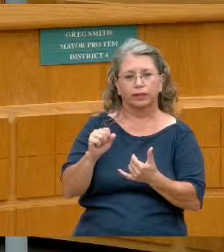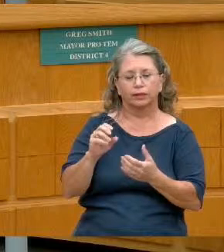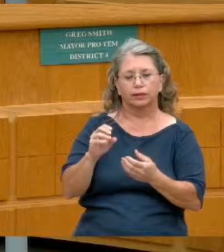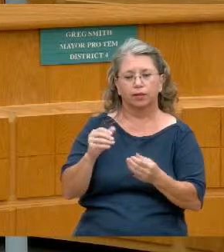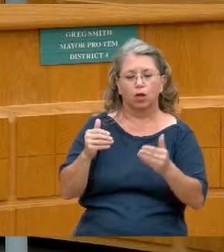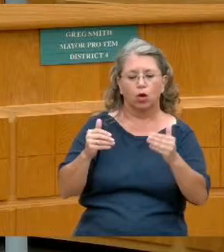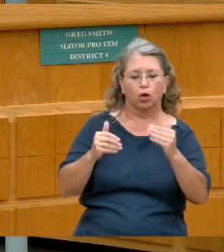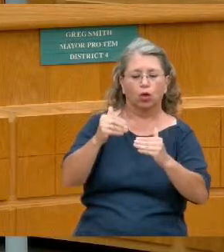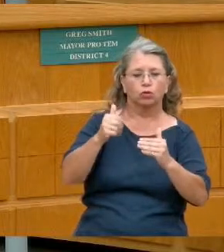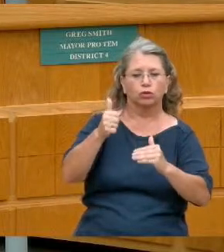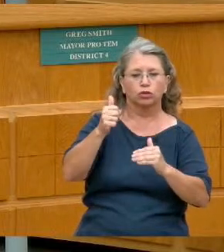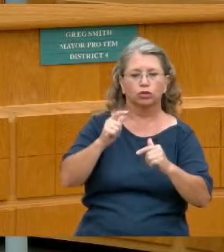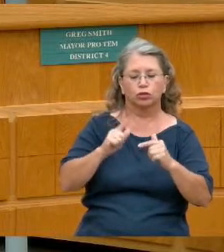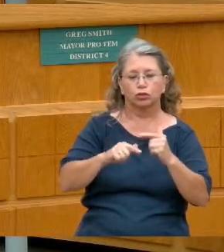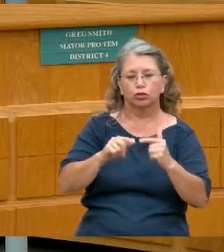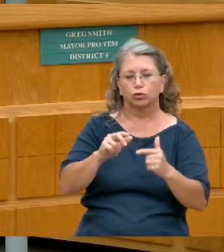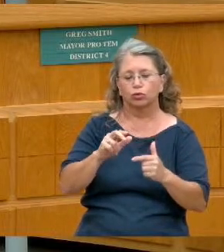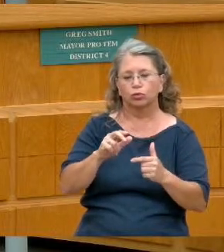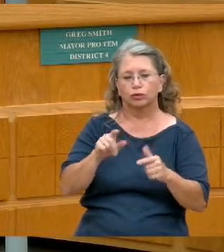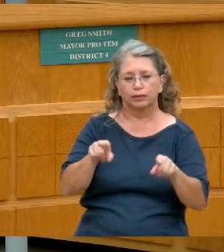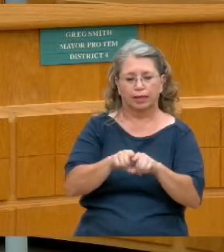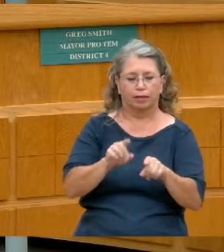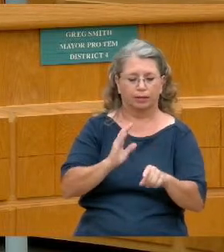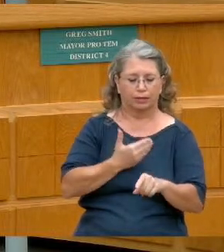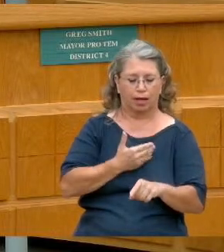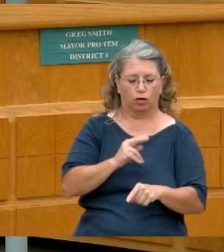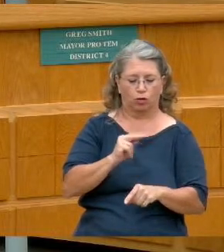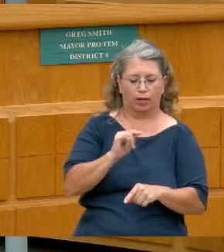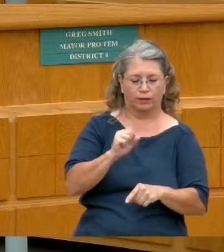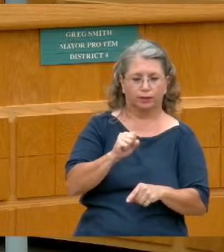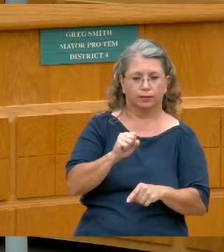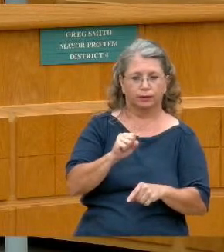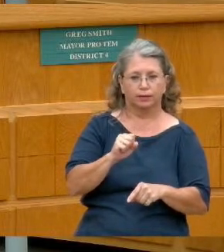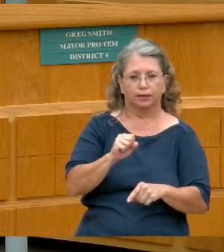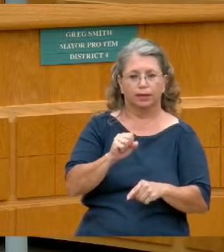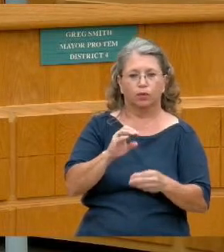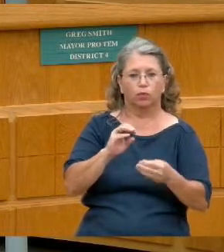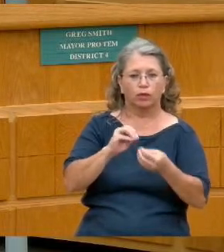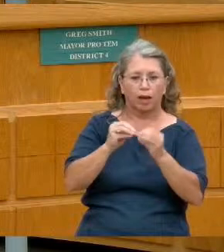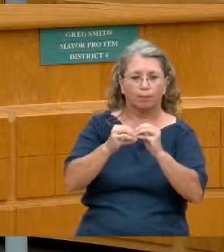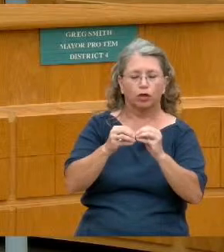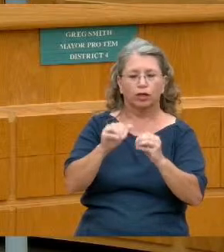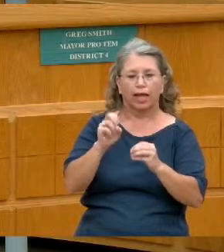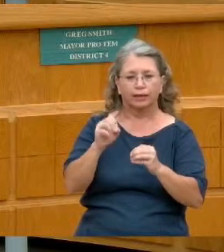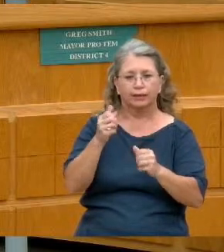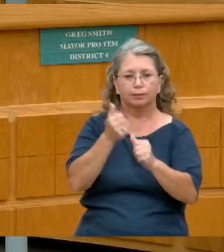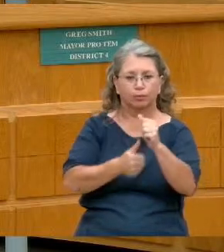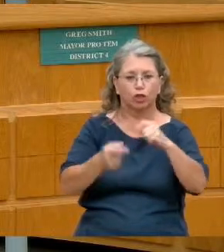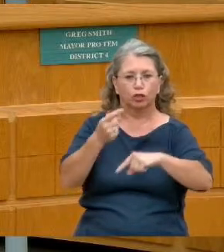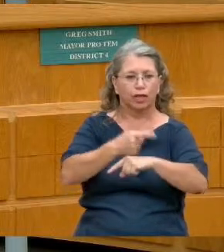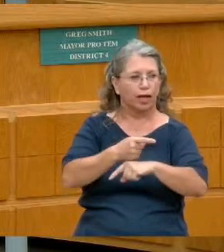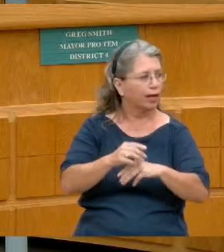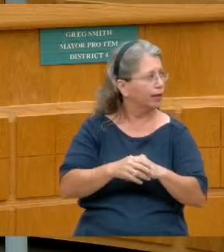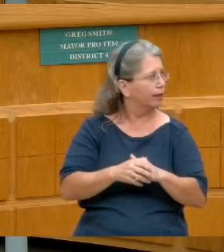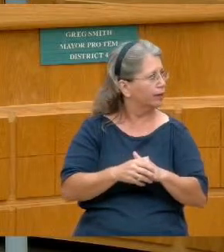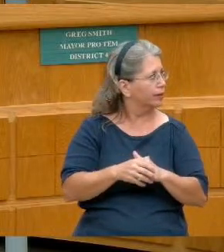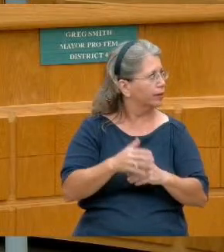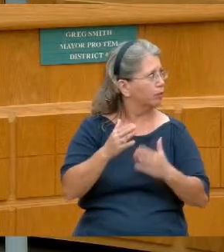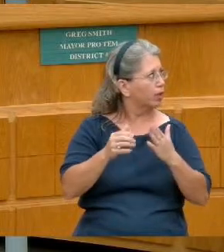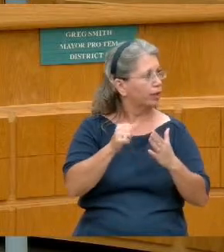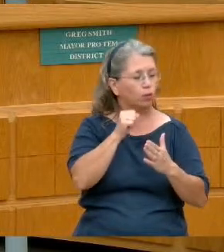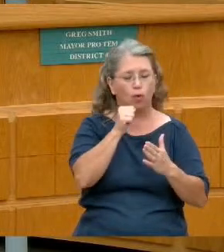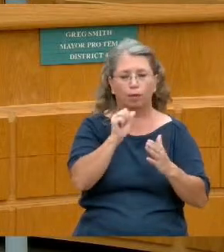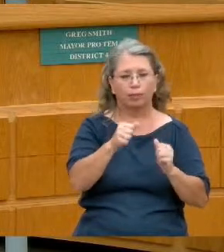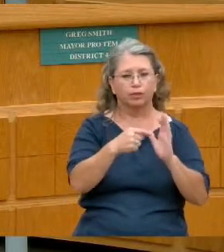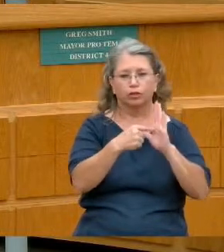level amount of new cases per day. And probably next week, if that continues, I won't be able to show it on this graph anymore. Otherwise, you won't be able to see